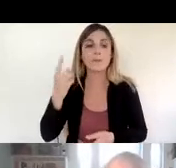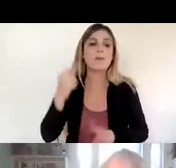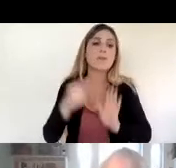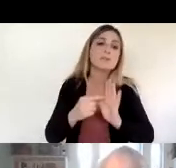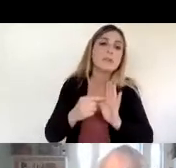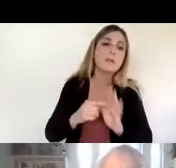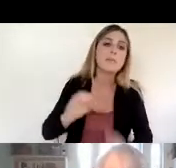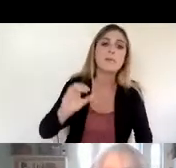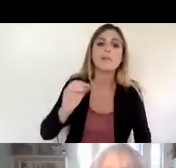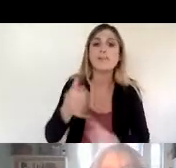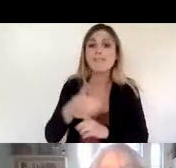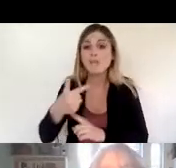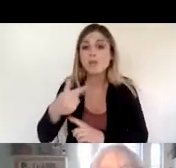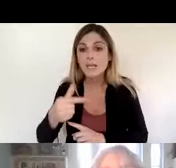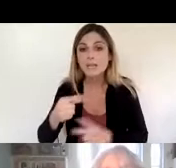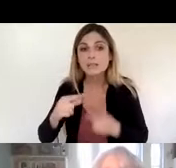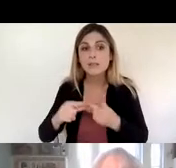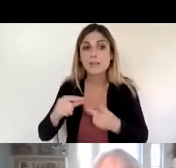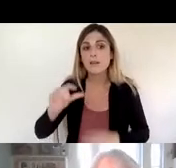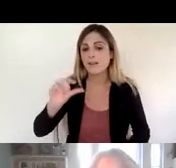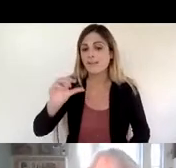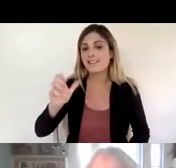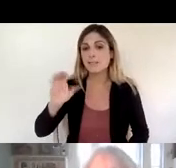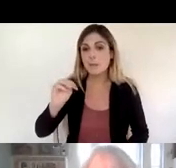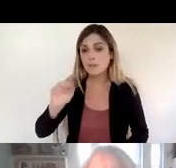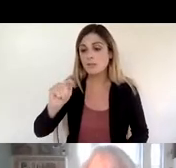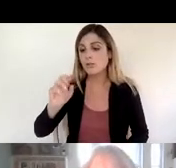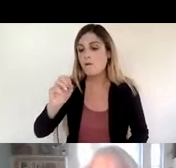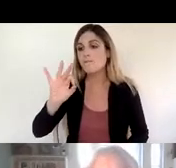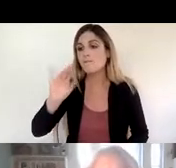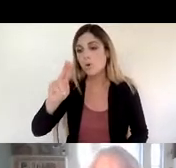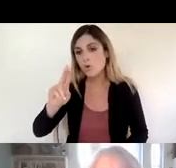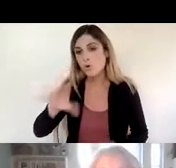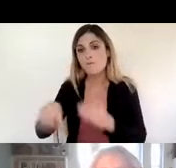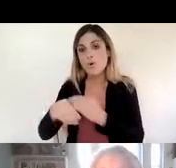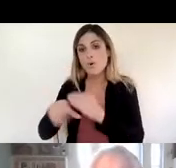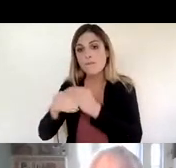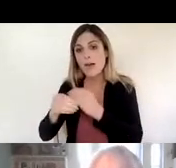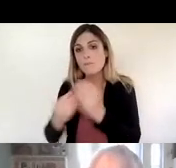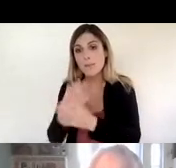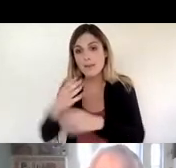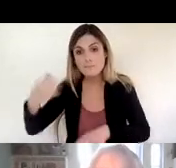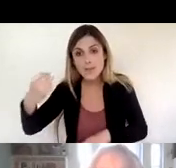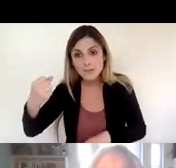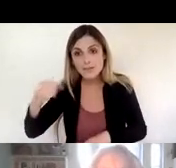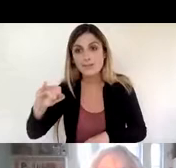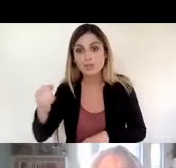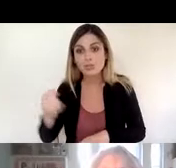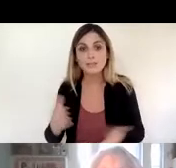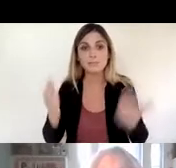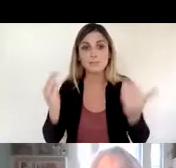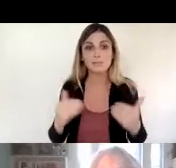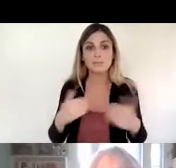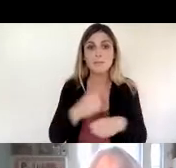cruciferous vegetables, calcium-set tofu, fortified plant milks, and fortified juices. Make sure that you're getting adequate vitamin D